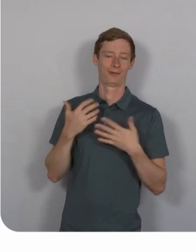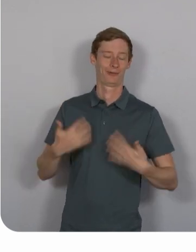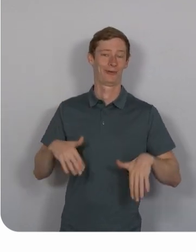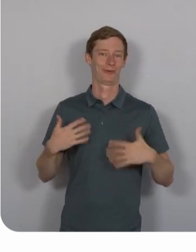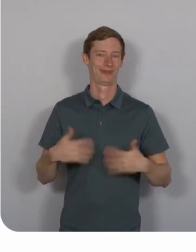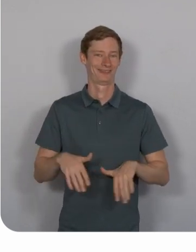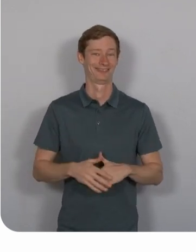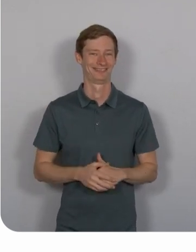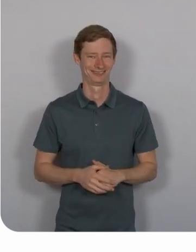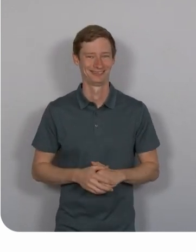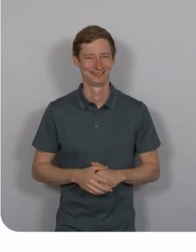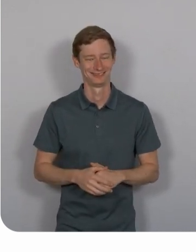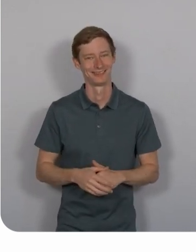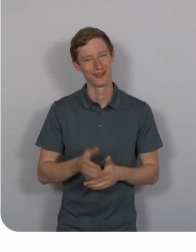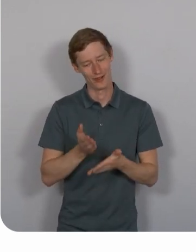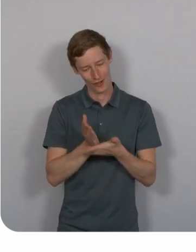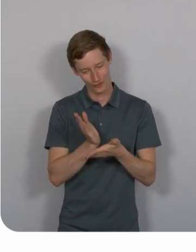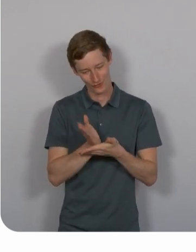All right.